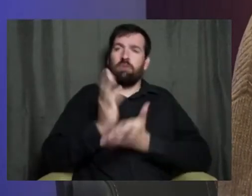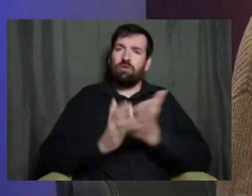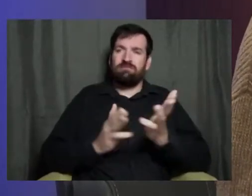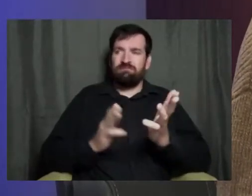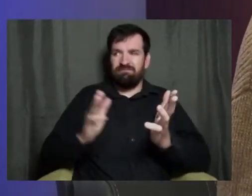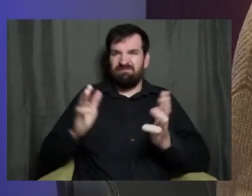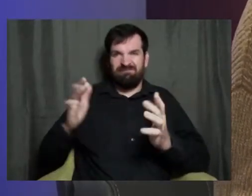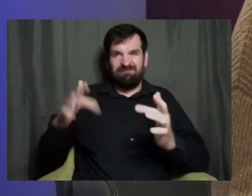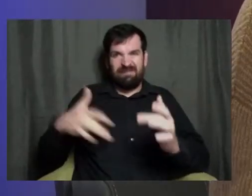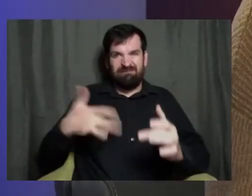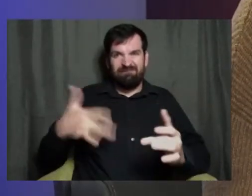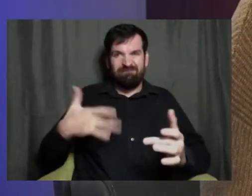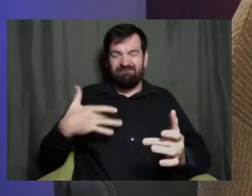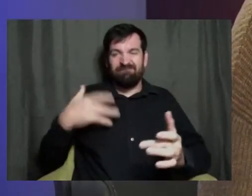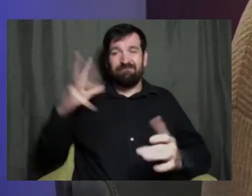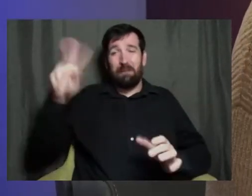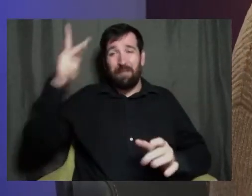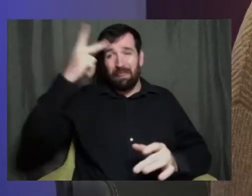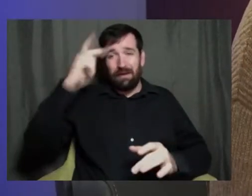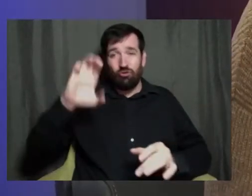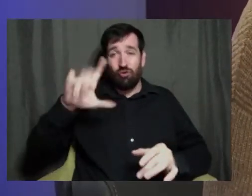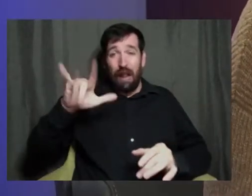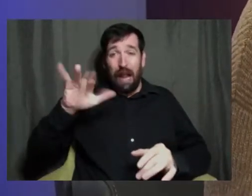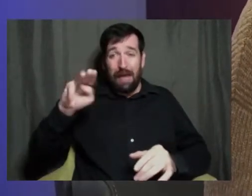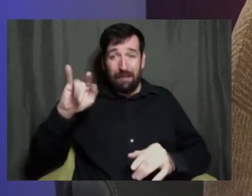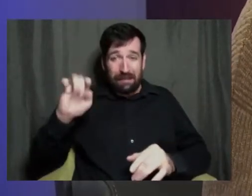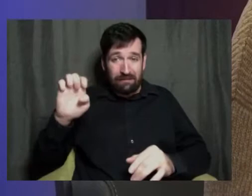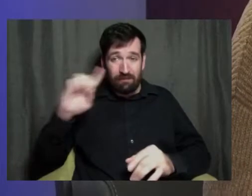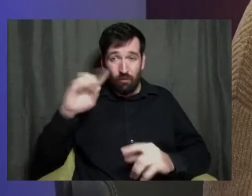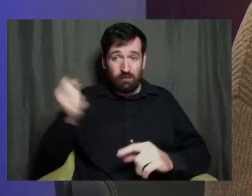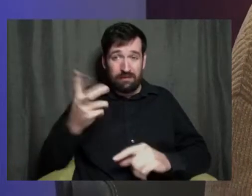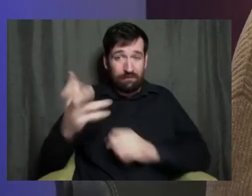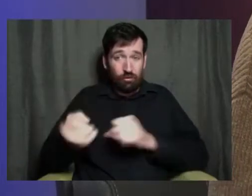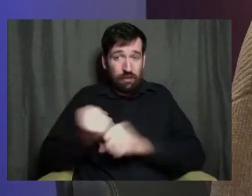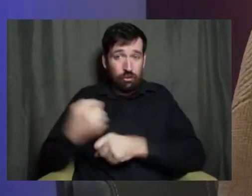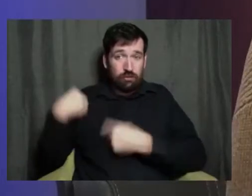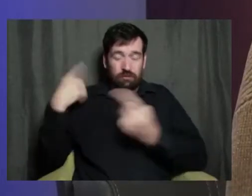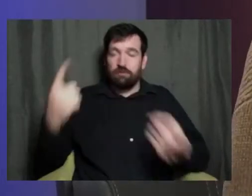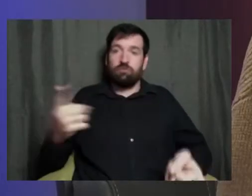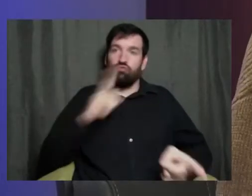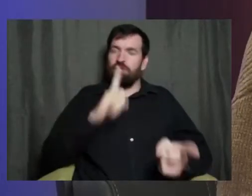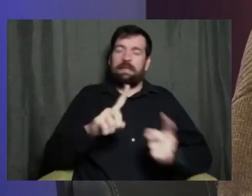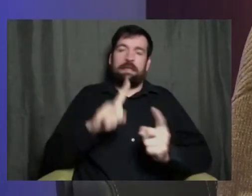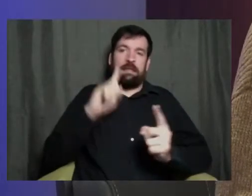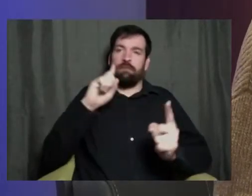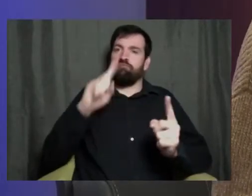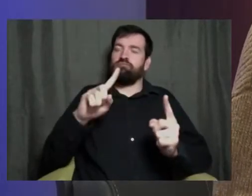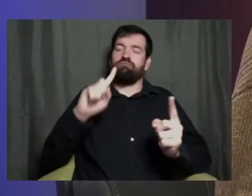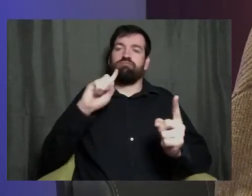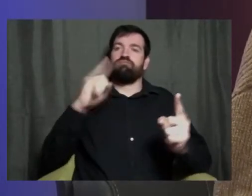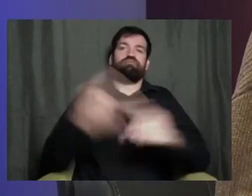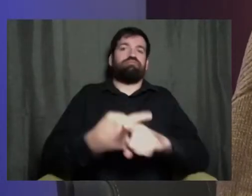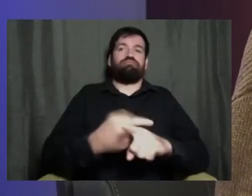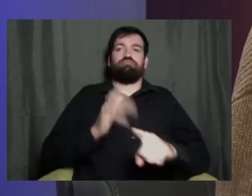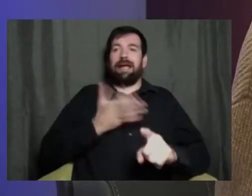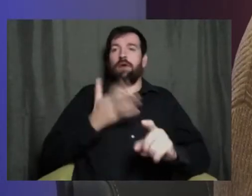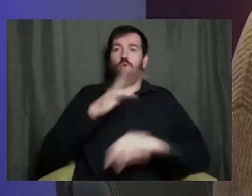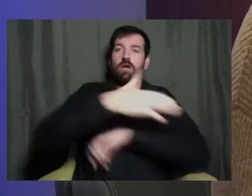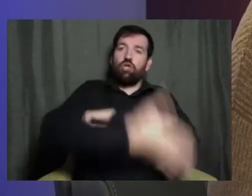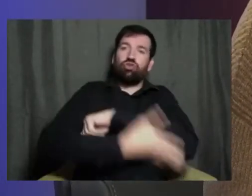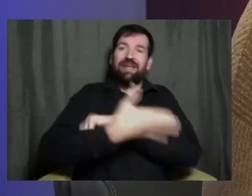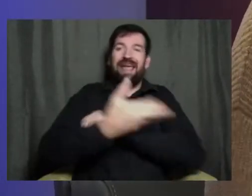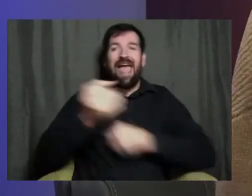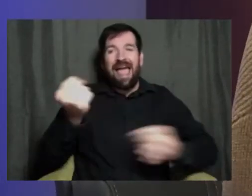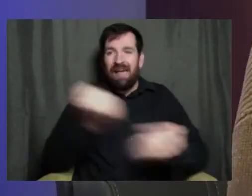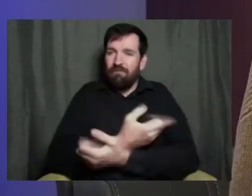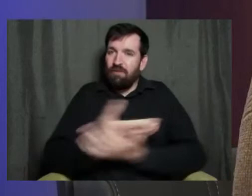for a number of years, is not surprised. We've had this as a backdrop that's really polarized our country, and I think everything's now become polarized.